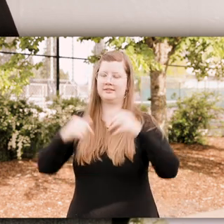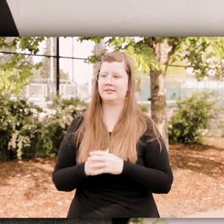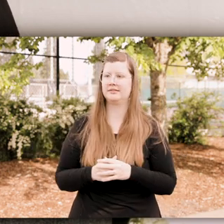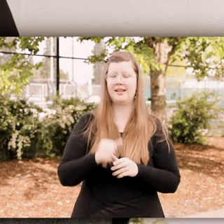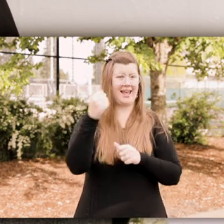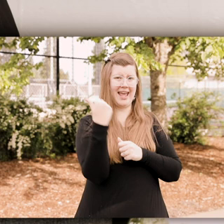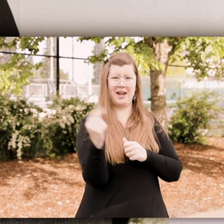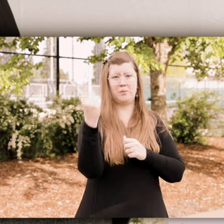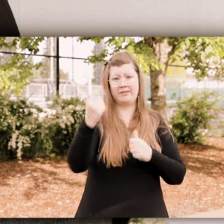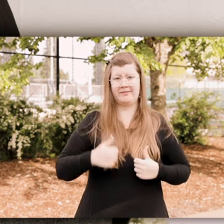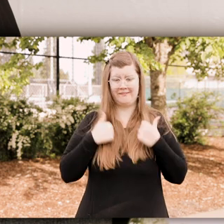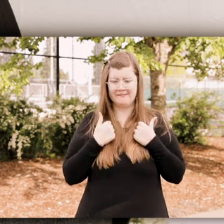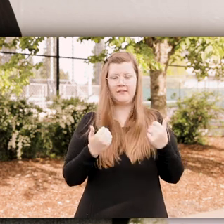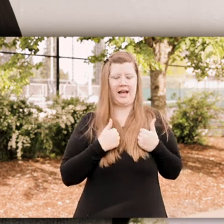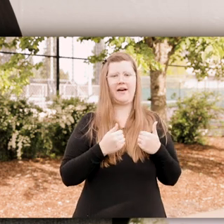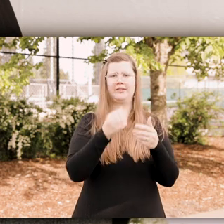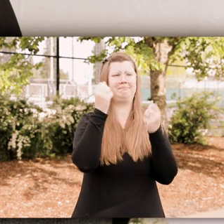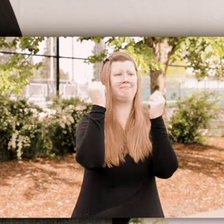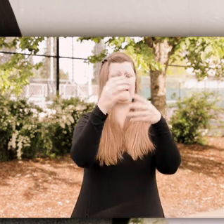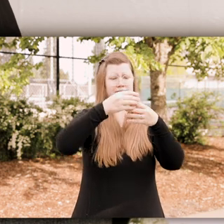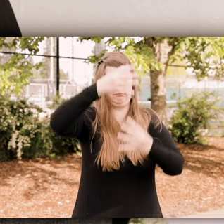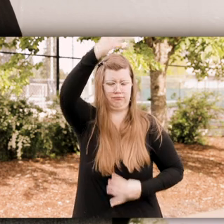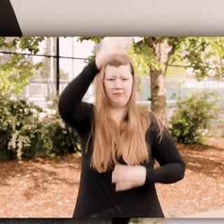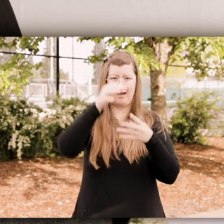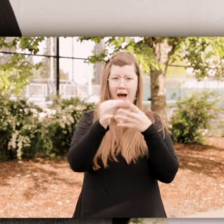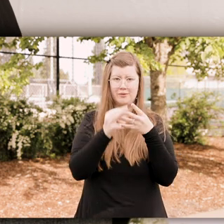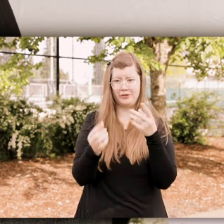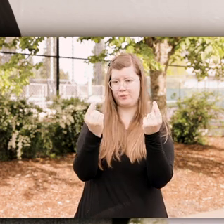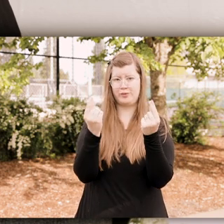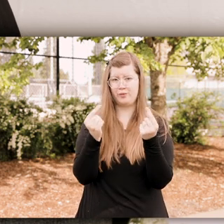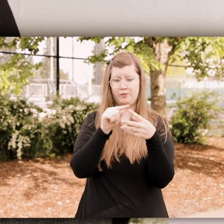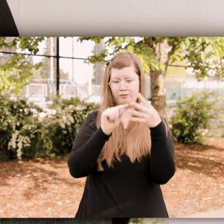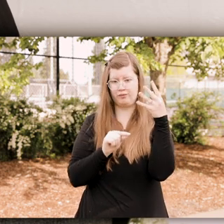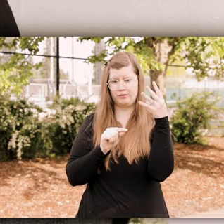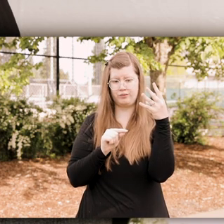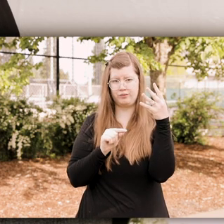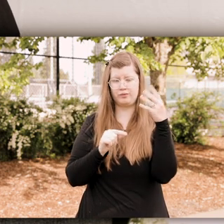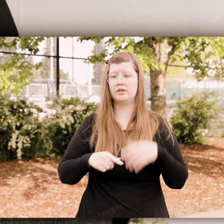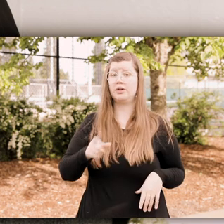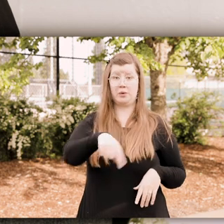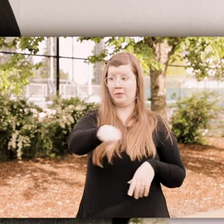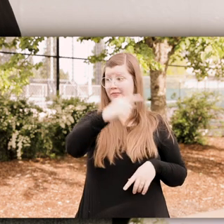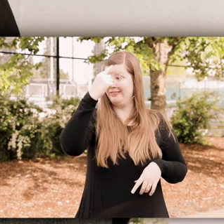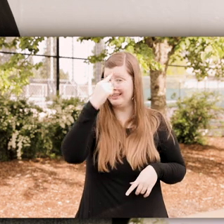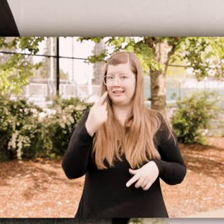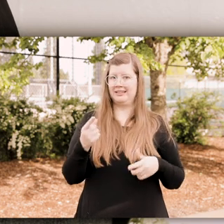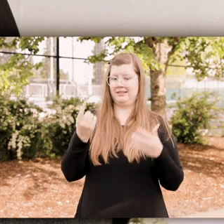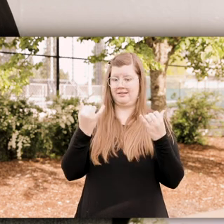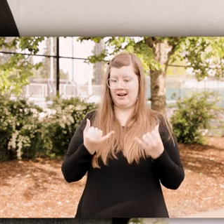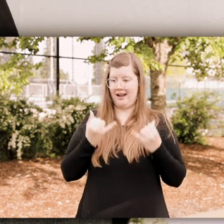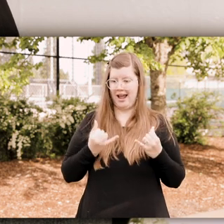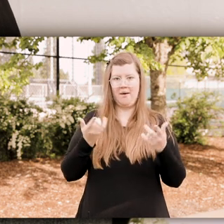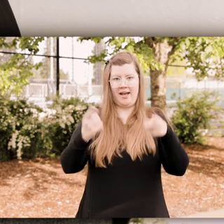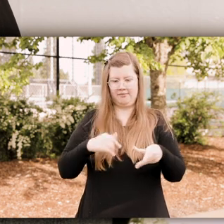life, and most then we have very little to do with what you think you're taking now. So